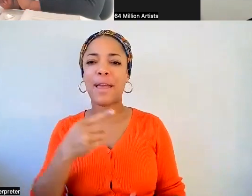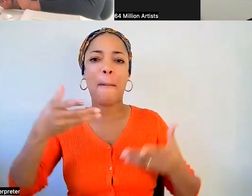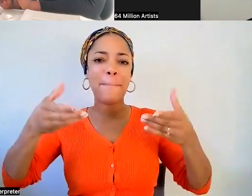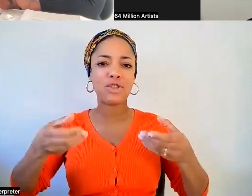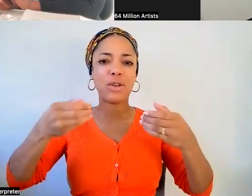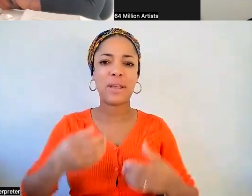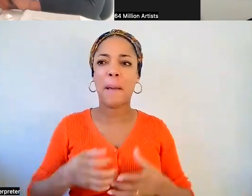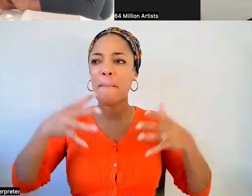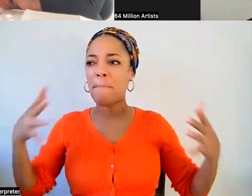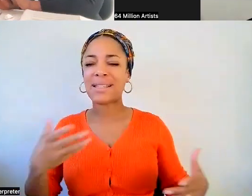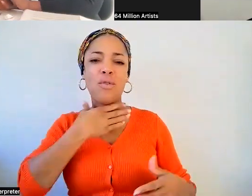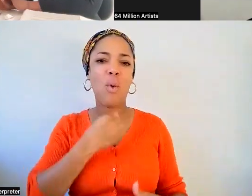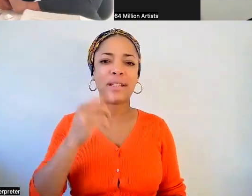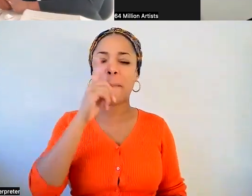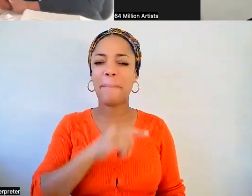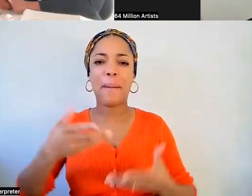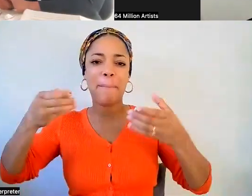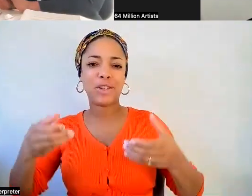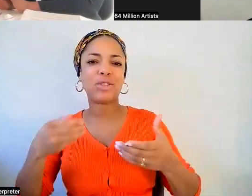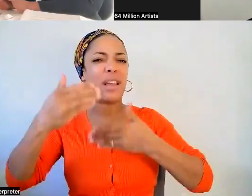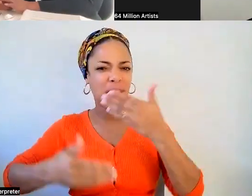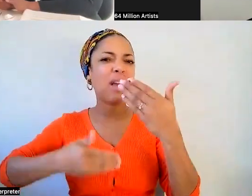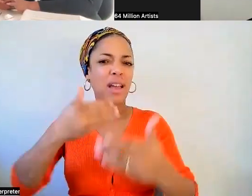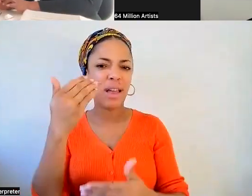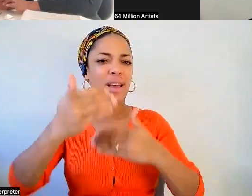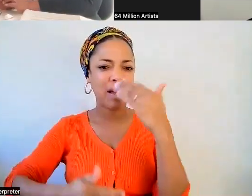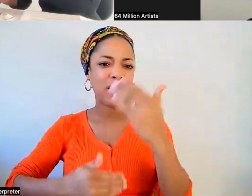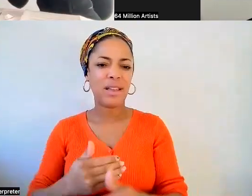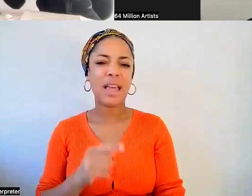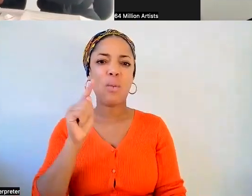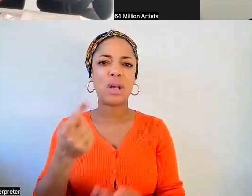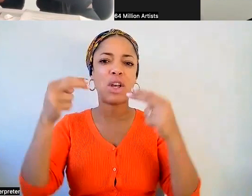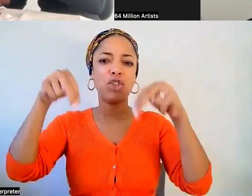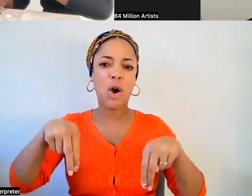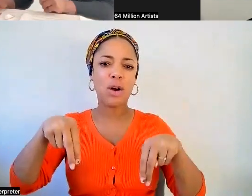mattress. Massive, wet, pink mattress. It was a dog.